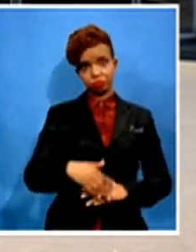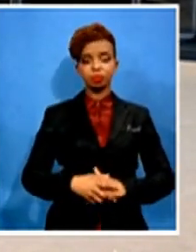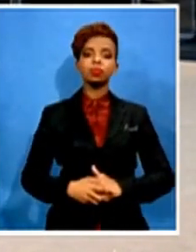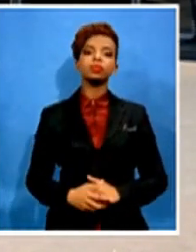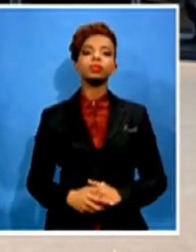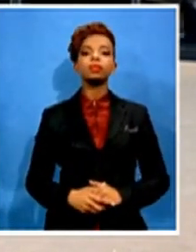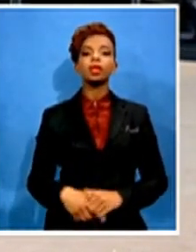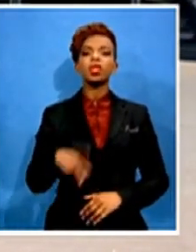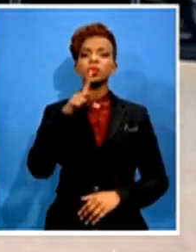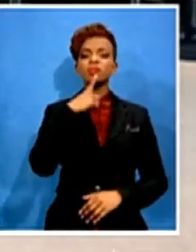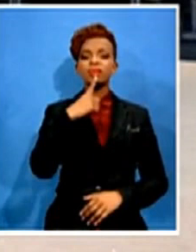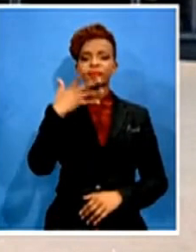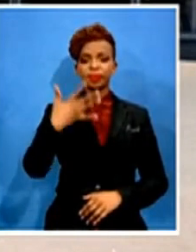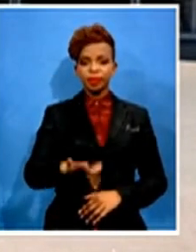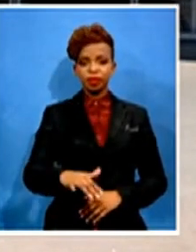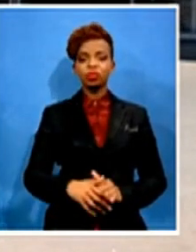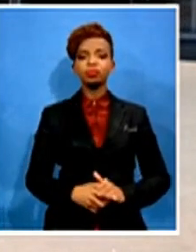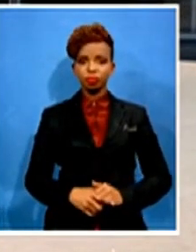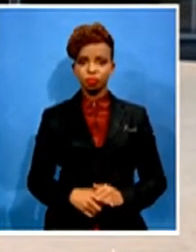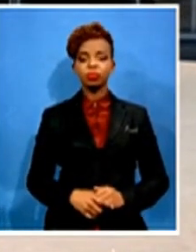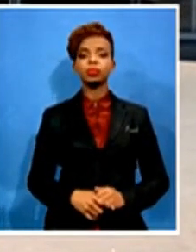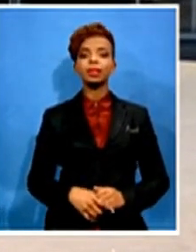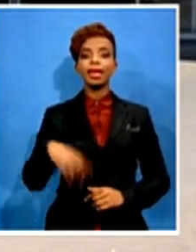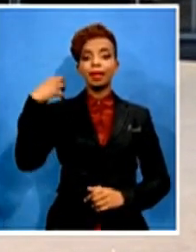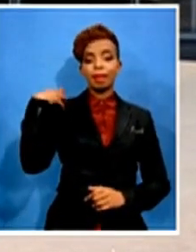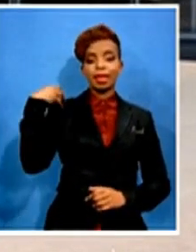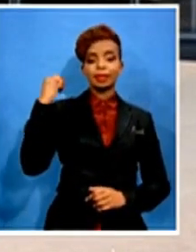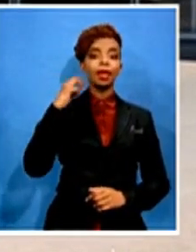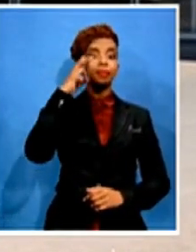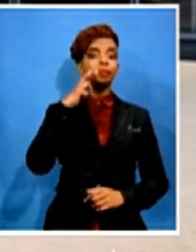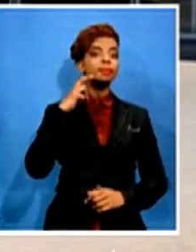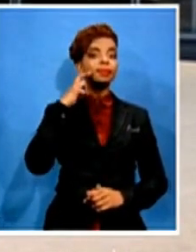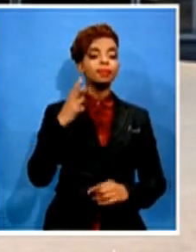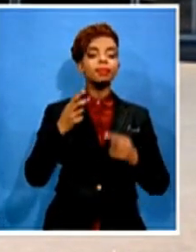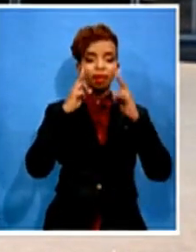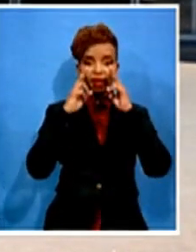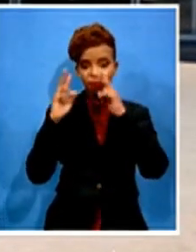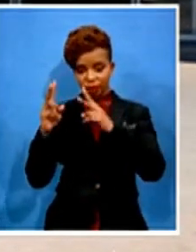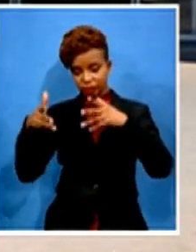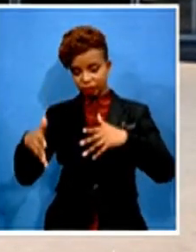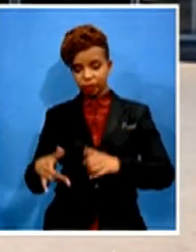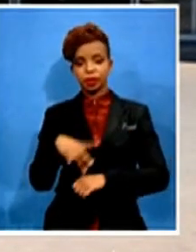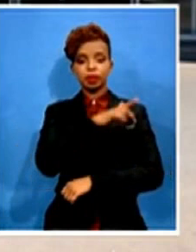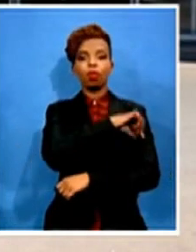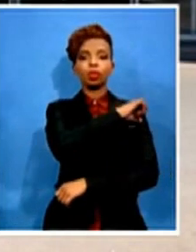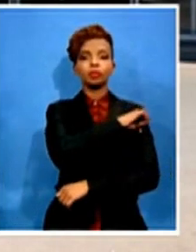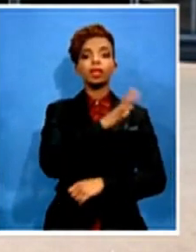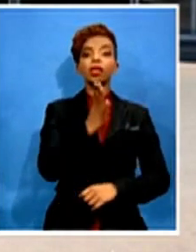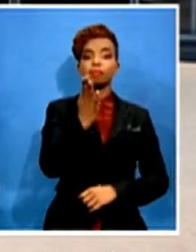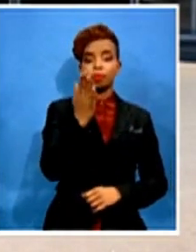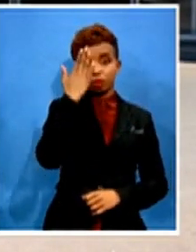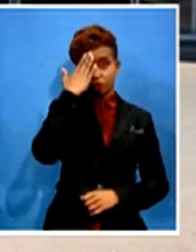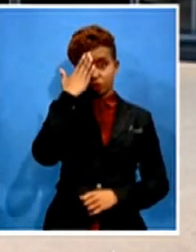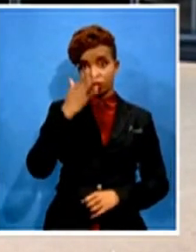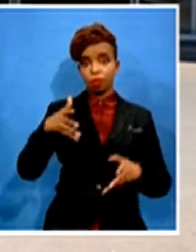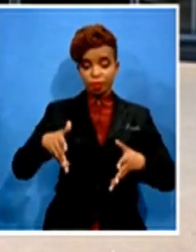Zweli Mkhize, has just wrapped up his visit to the province. Desiree, you know that the minister arrived here in KwaZulu-Natal this week to do an oversight